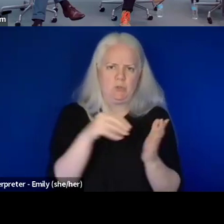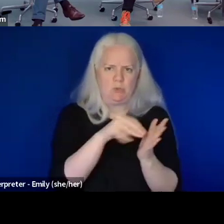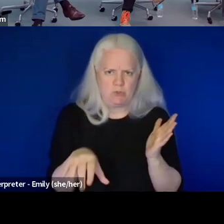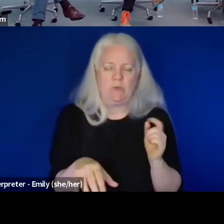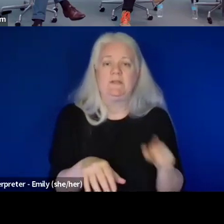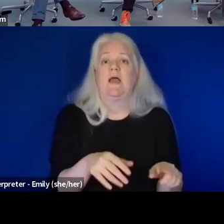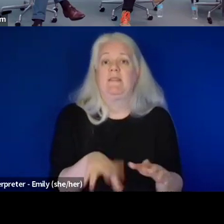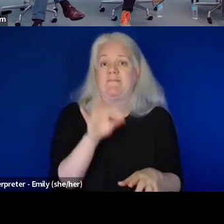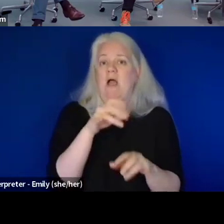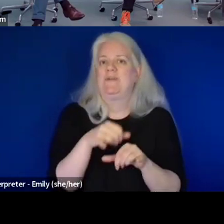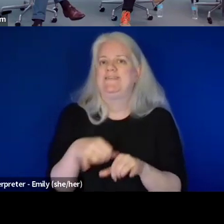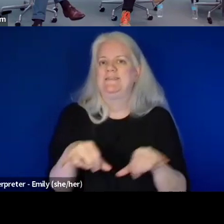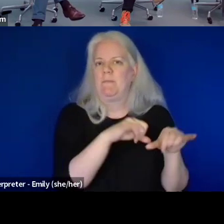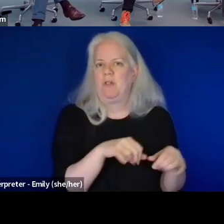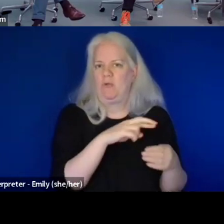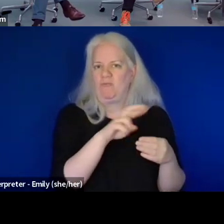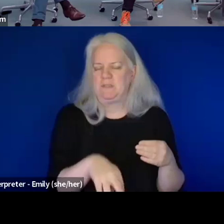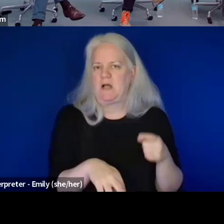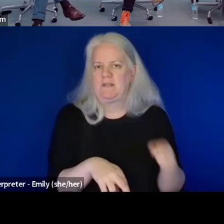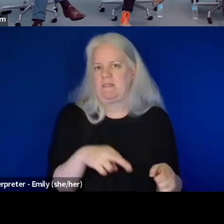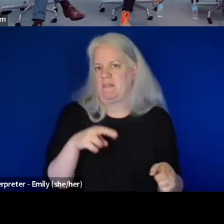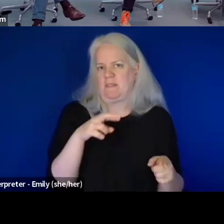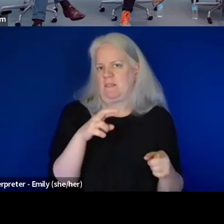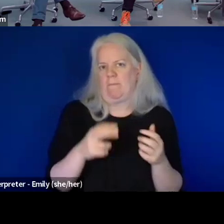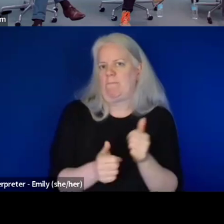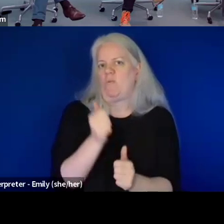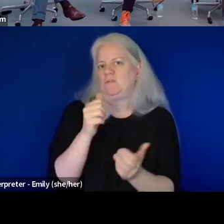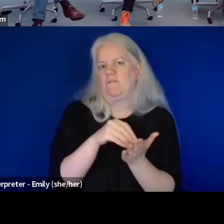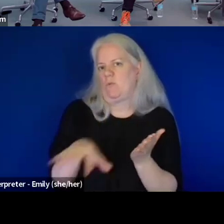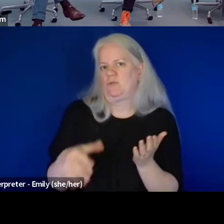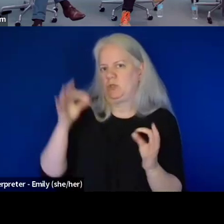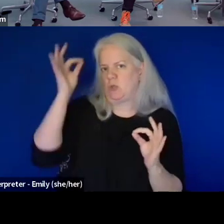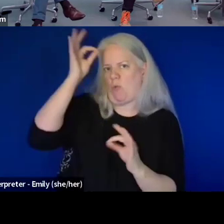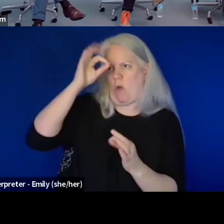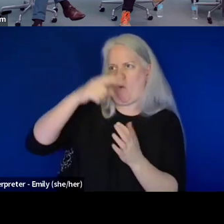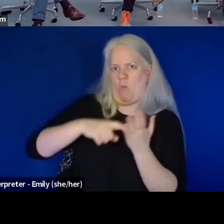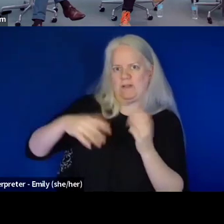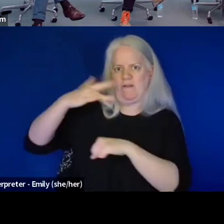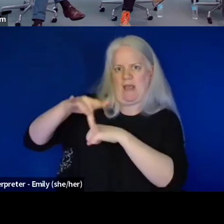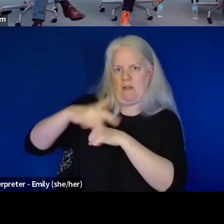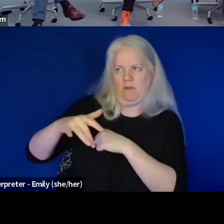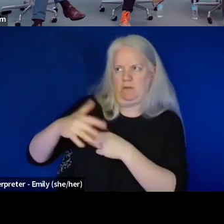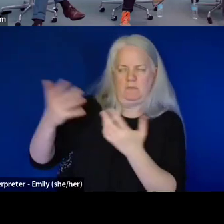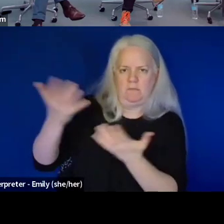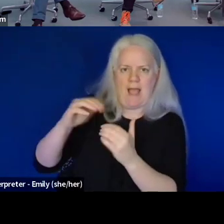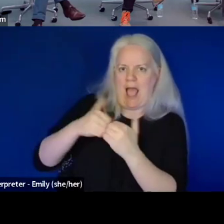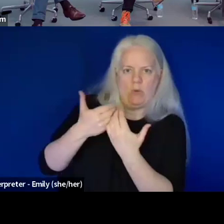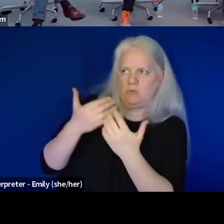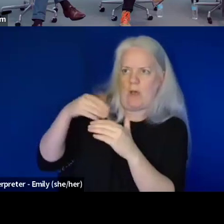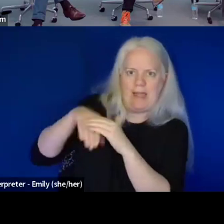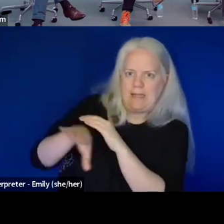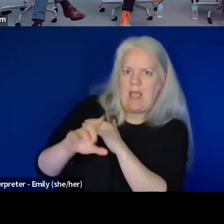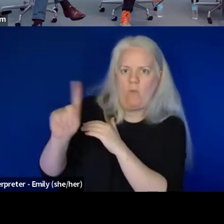of knowledge of knowing what's there, how do I get it, when do I get it, and then also a hesitation, a kind of